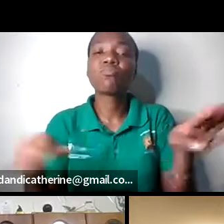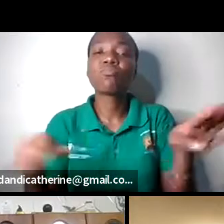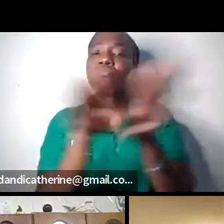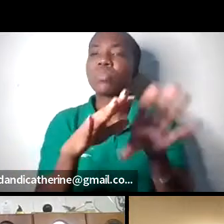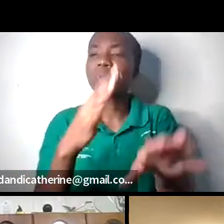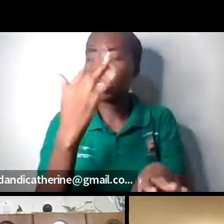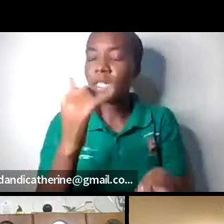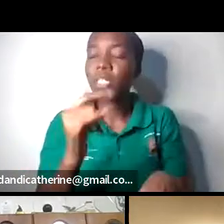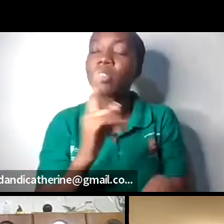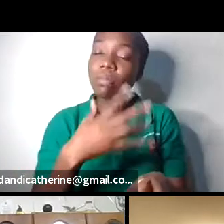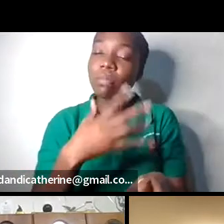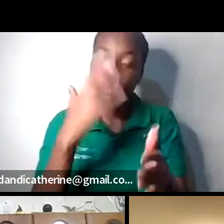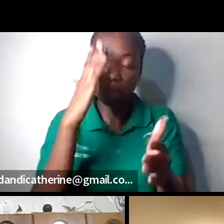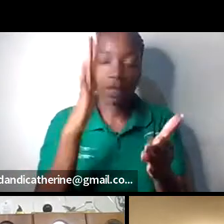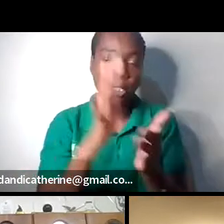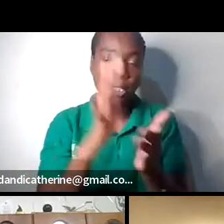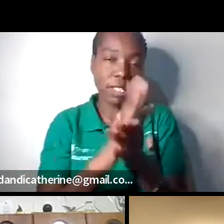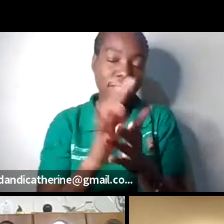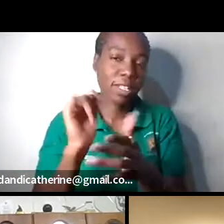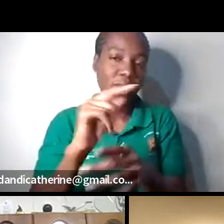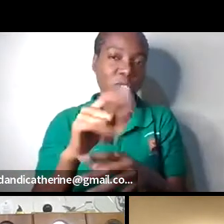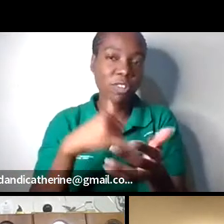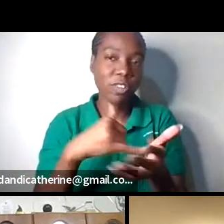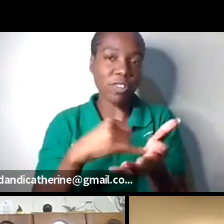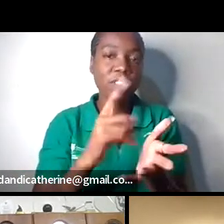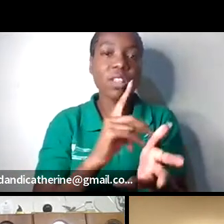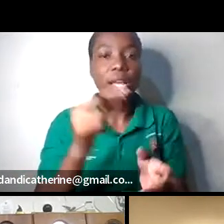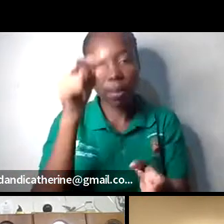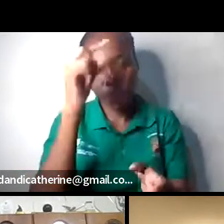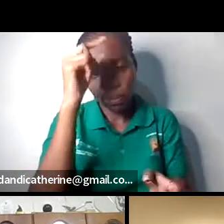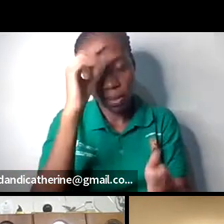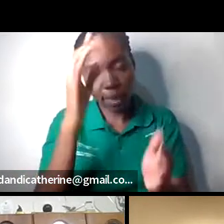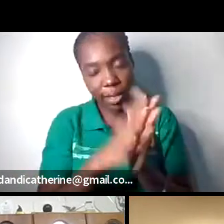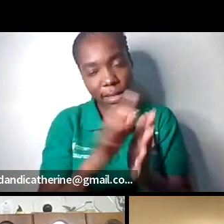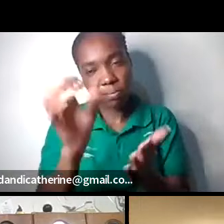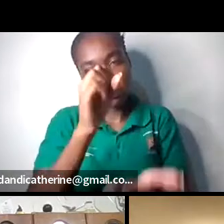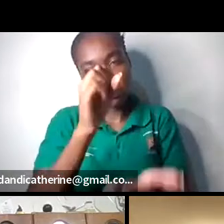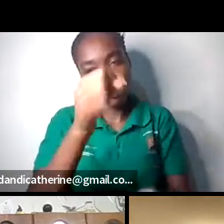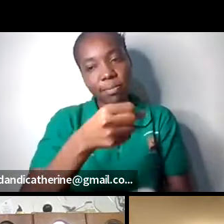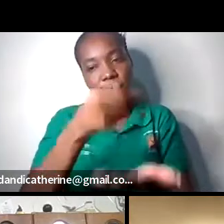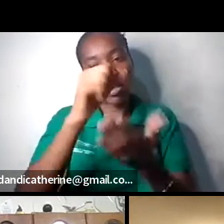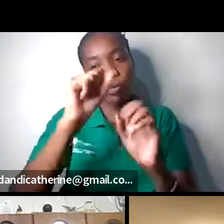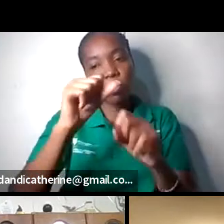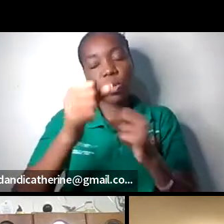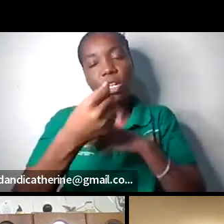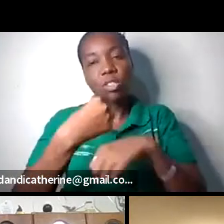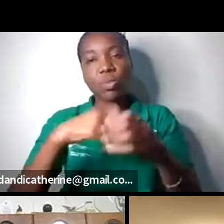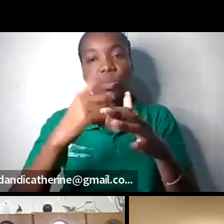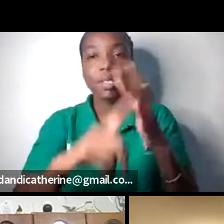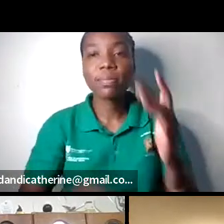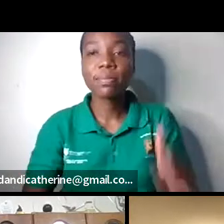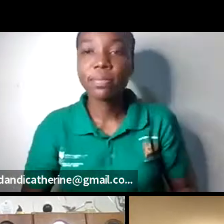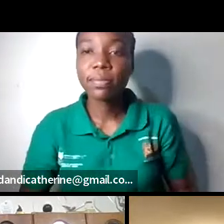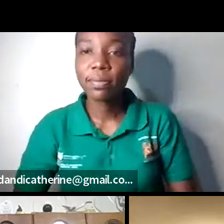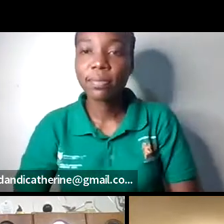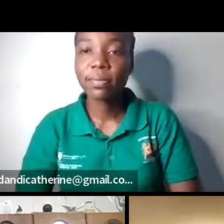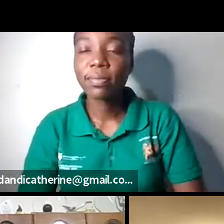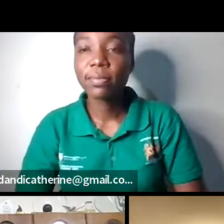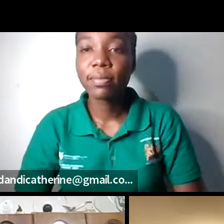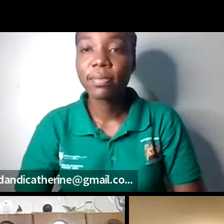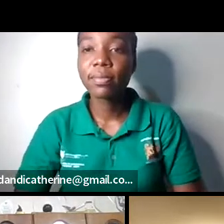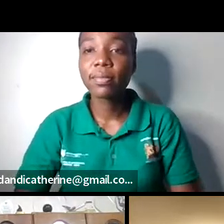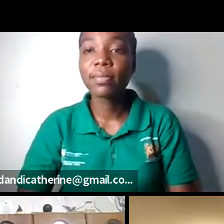question. So what can governments and stakeholders do? Okay,